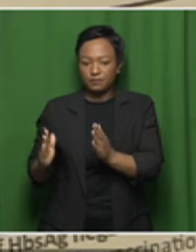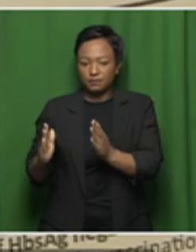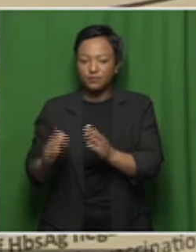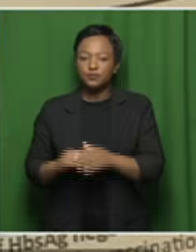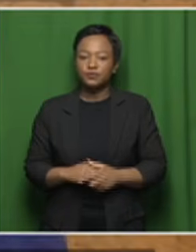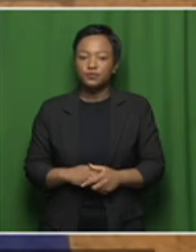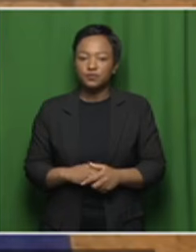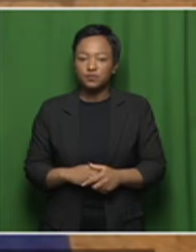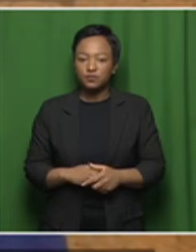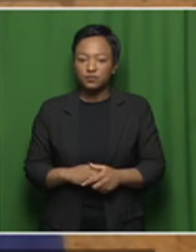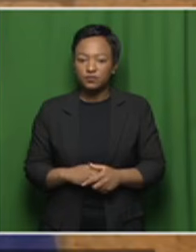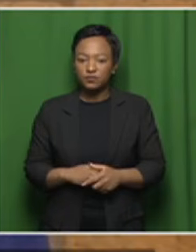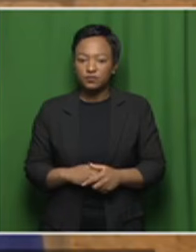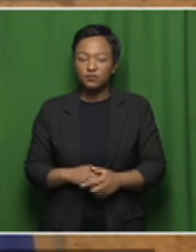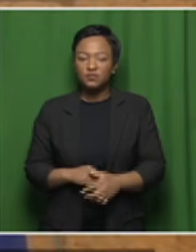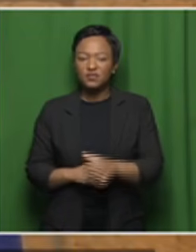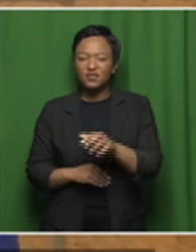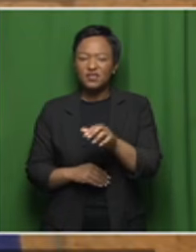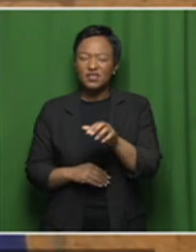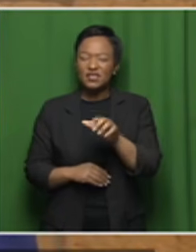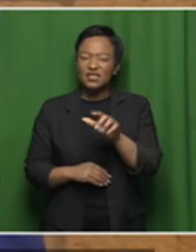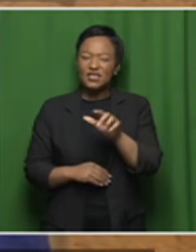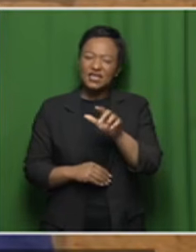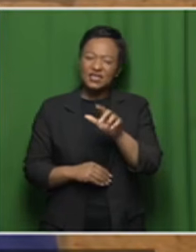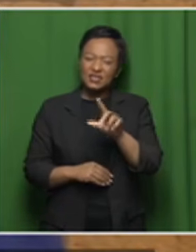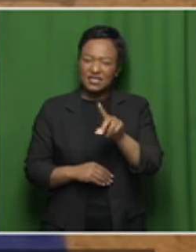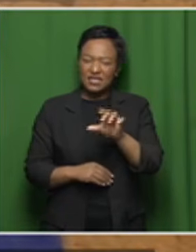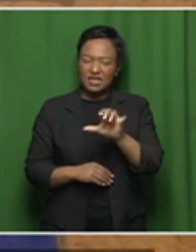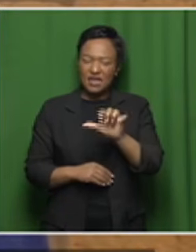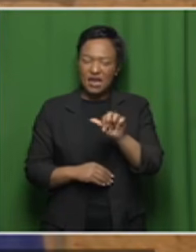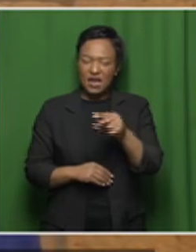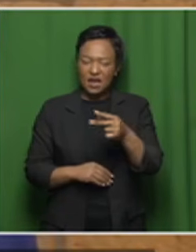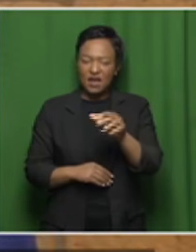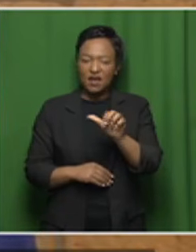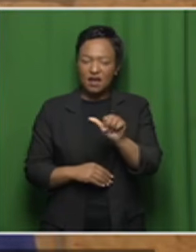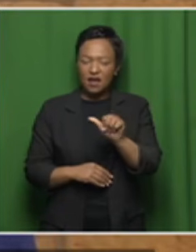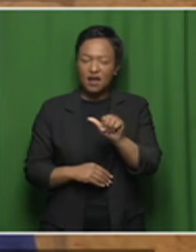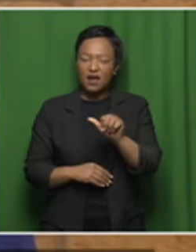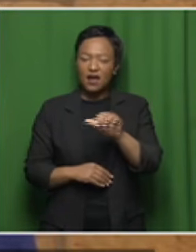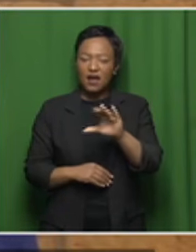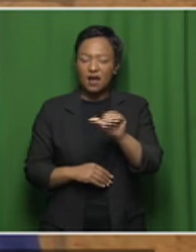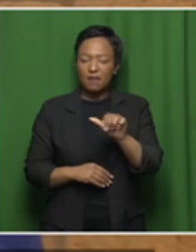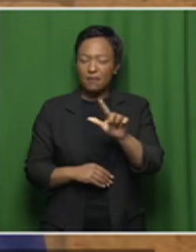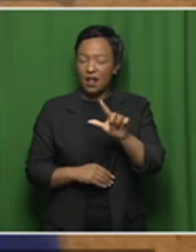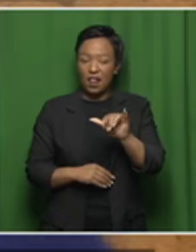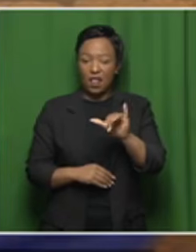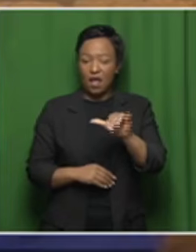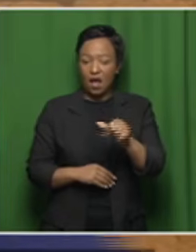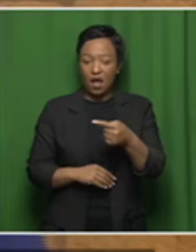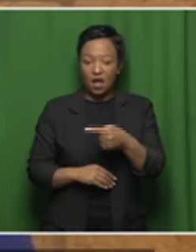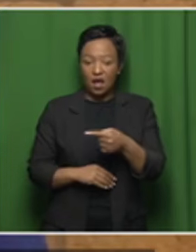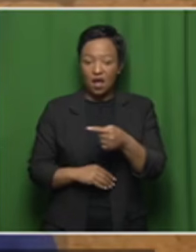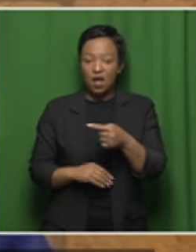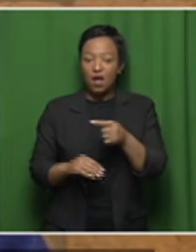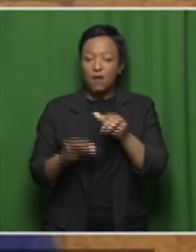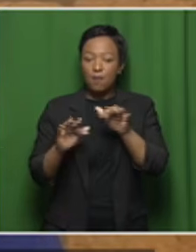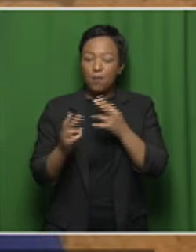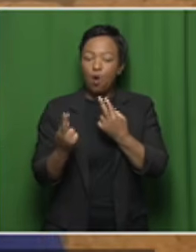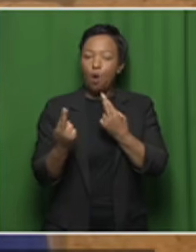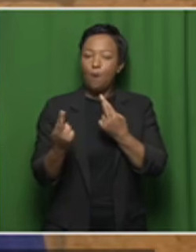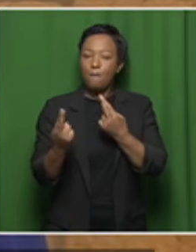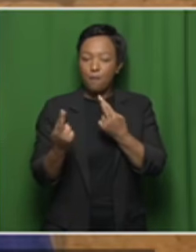So I feel like the Lenacapavir is giving people new hope that at least the stigma will